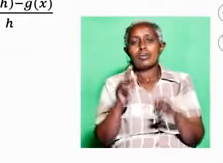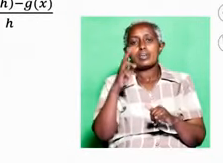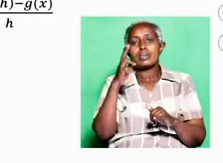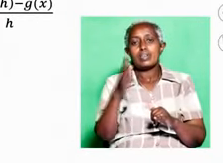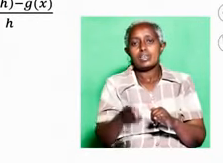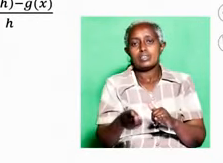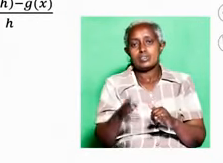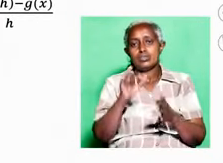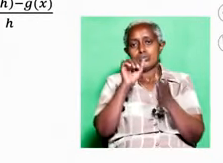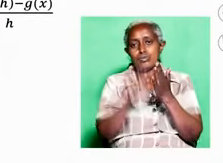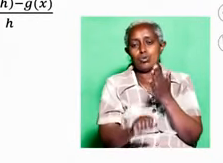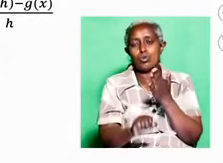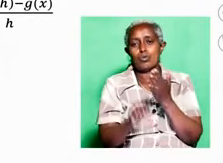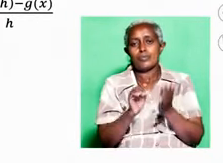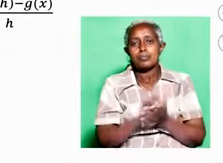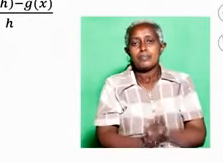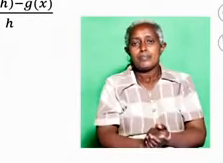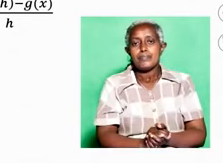Okay. So